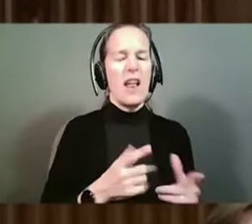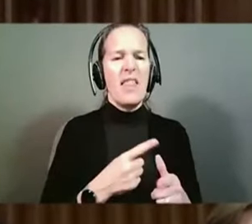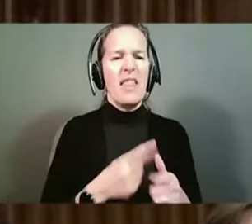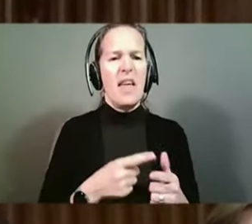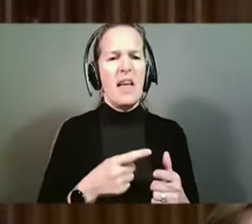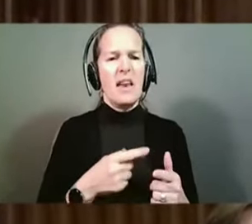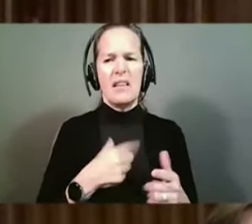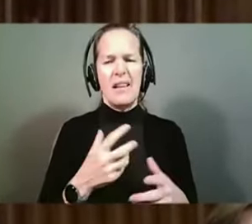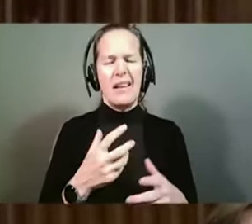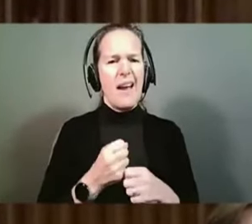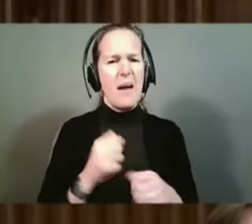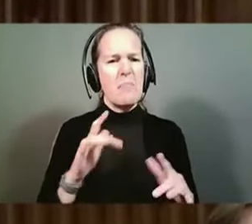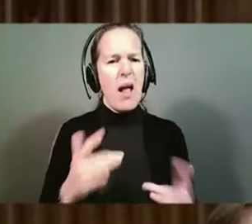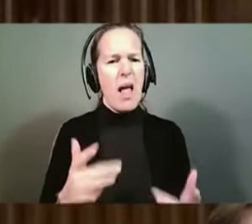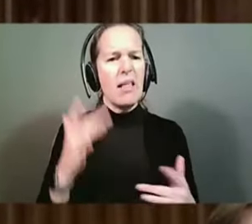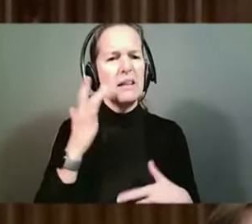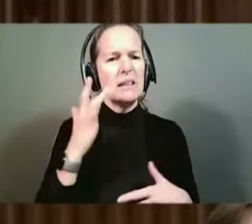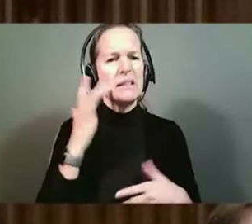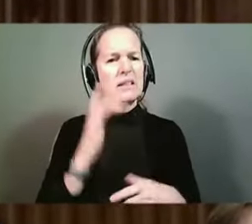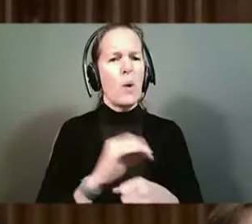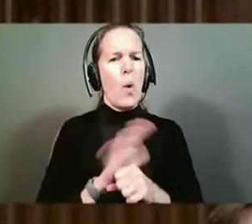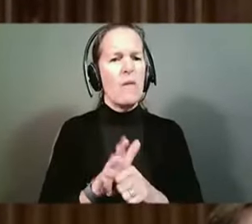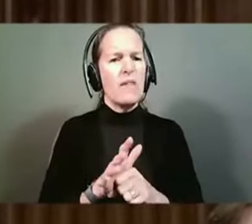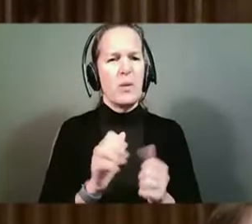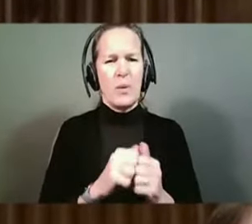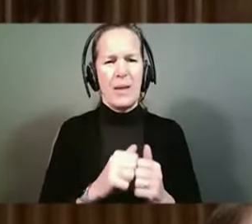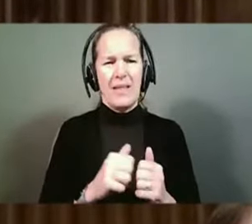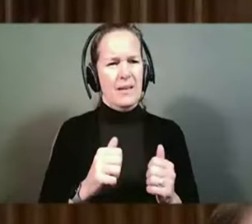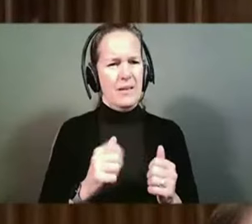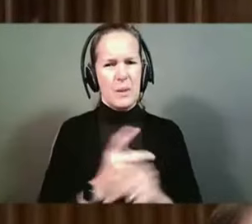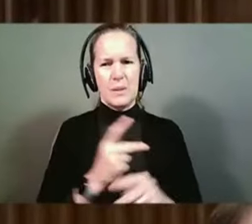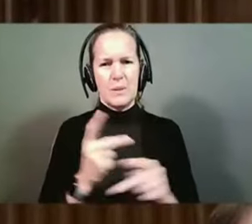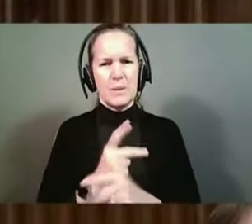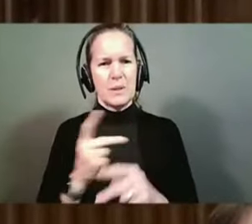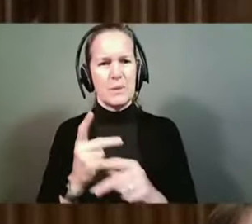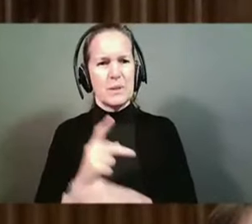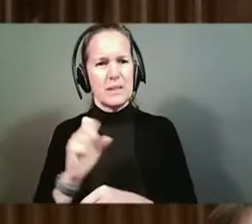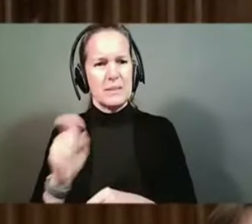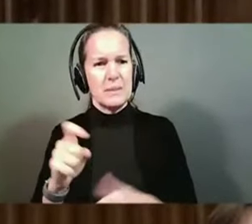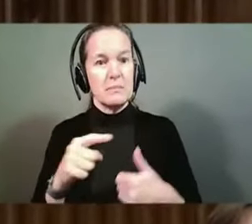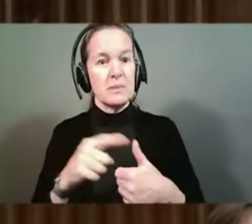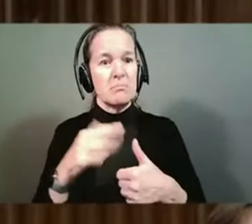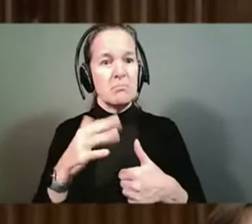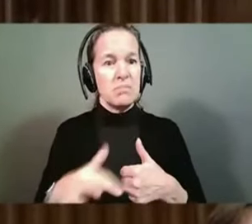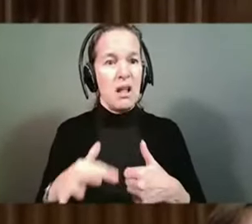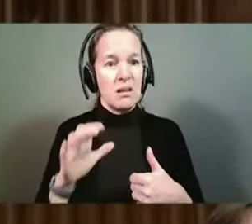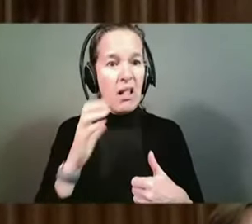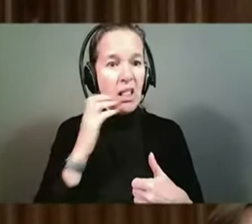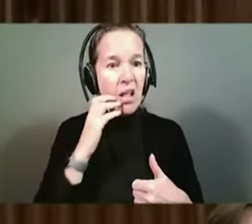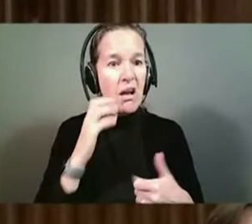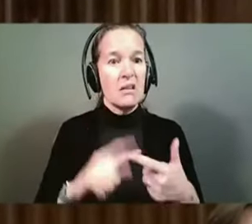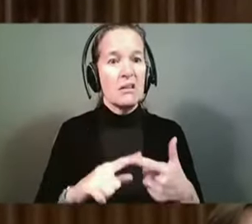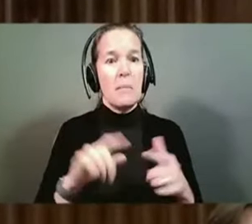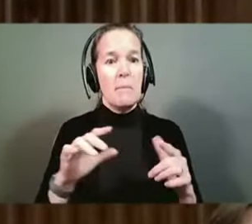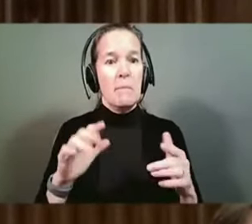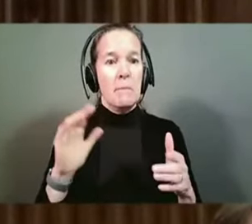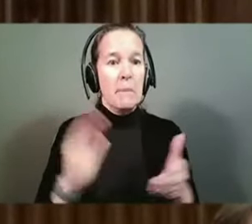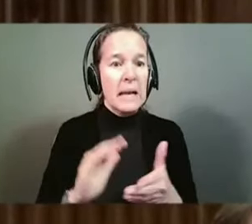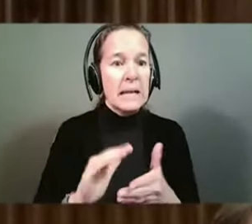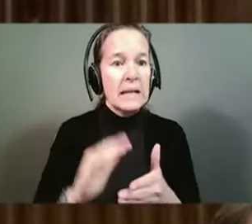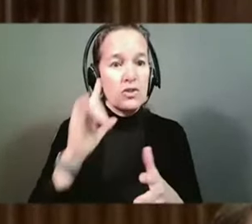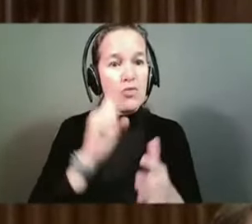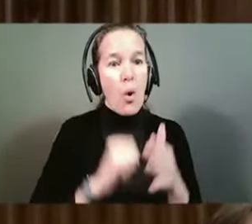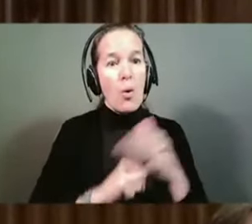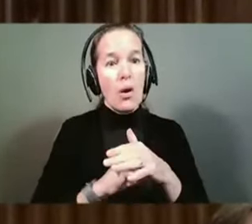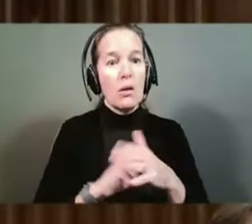over weeks with an increasingly scary set of symptoms, including severe levels of blood clots, a series of mini strokes, extreme confusion